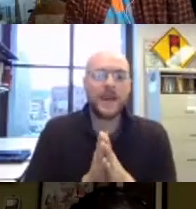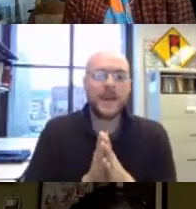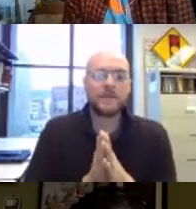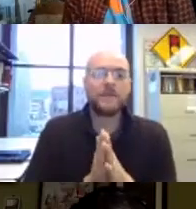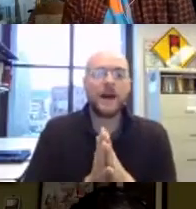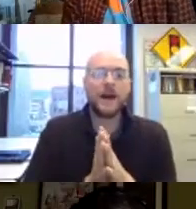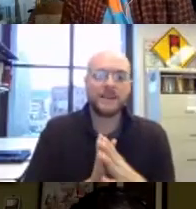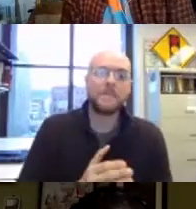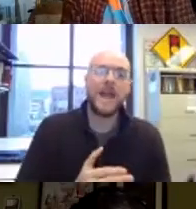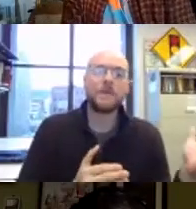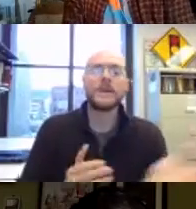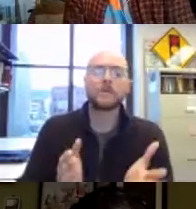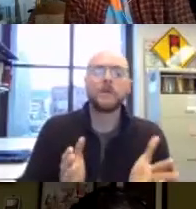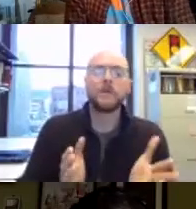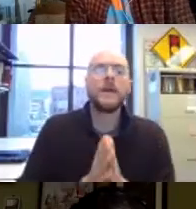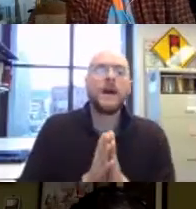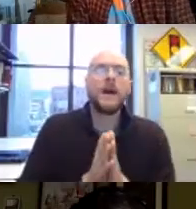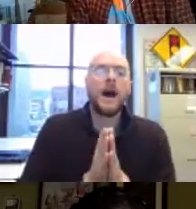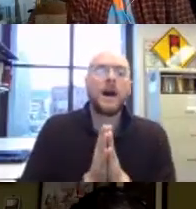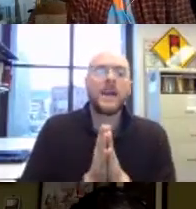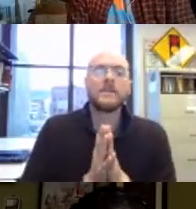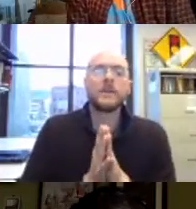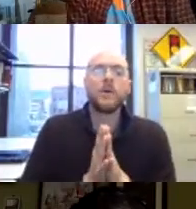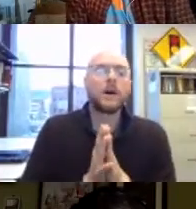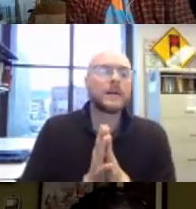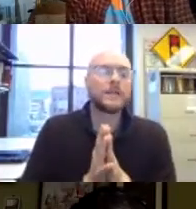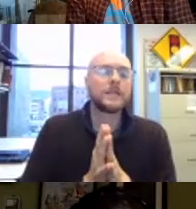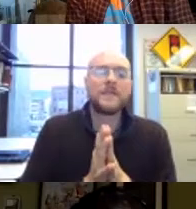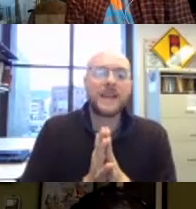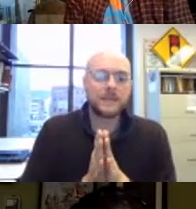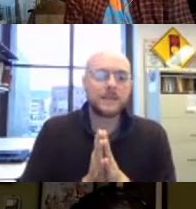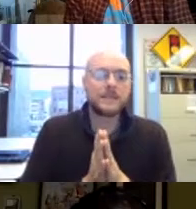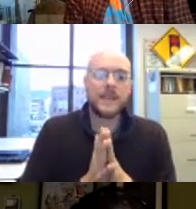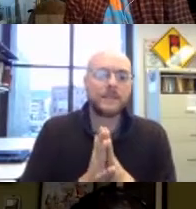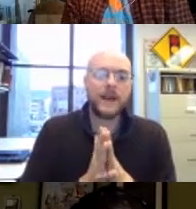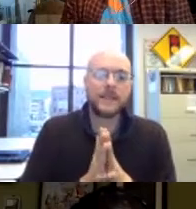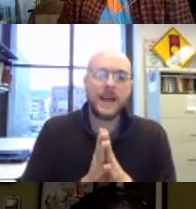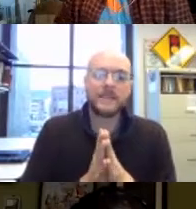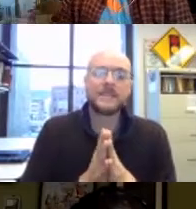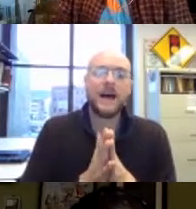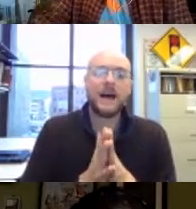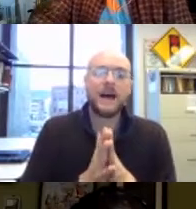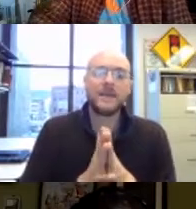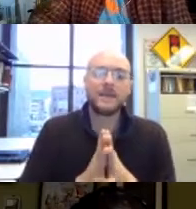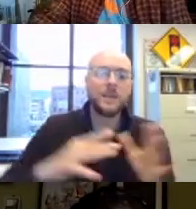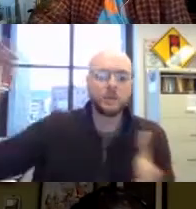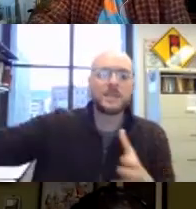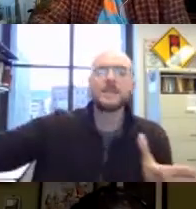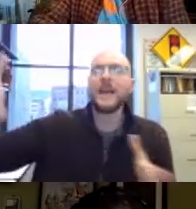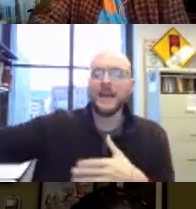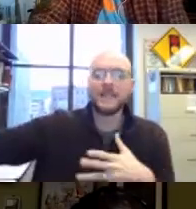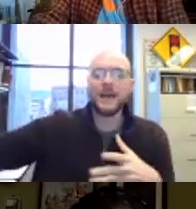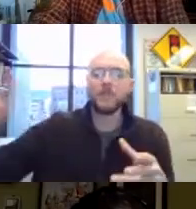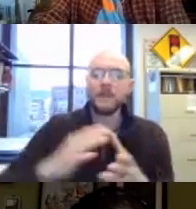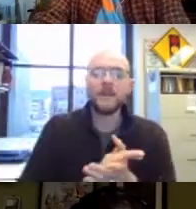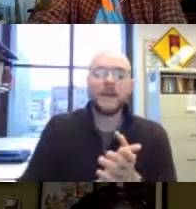use North Ave and come down Brighton Road. And so our traffic analysis identified that the queues and